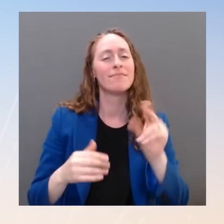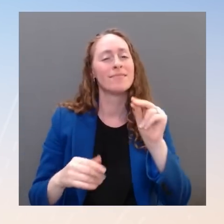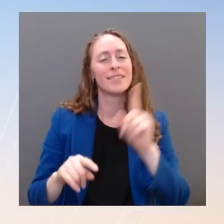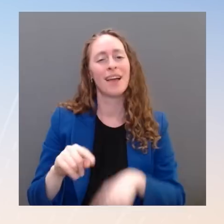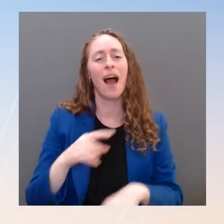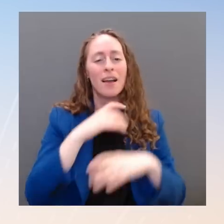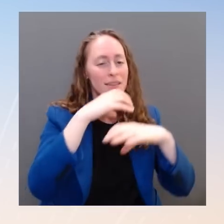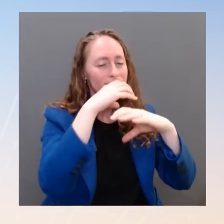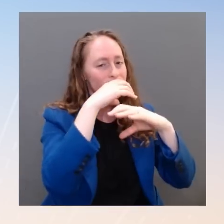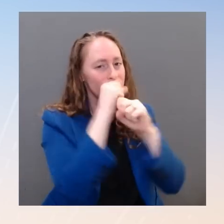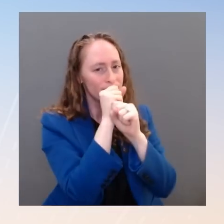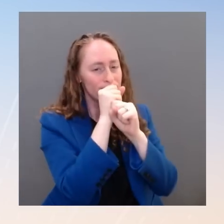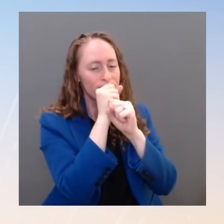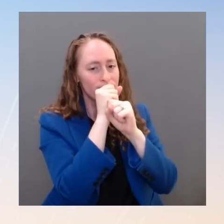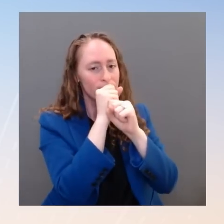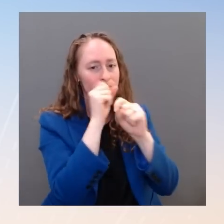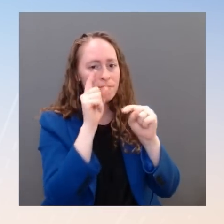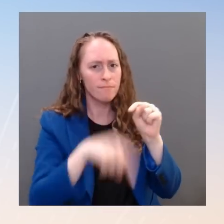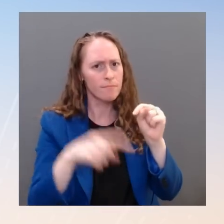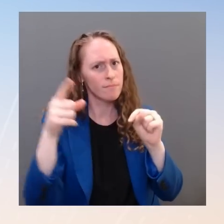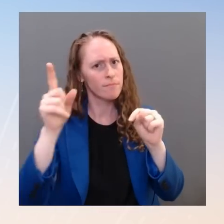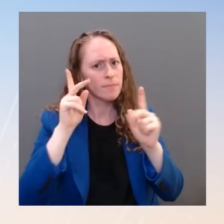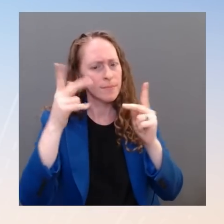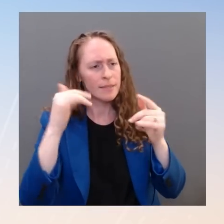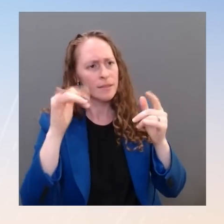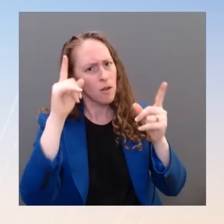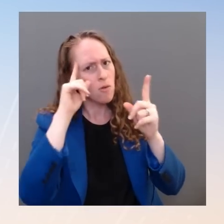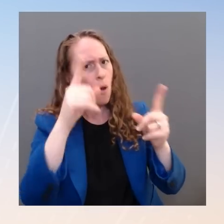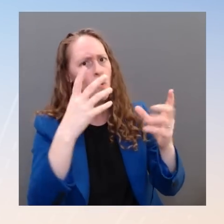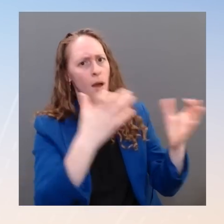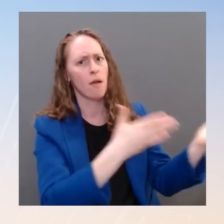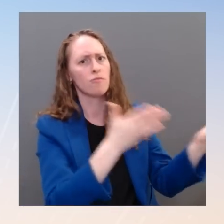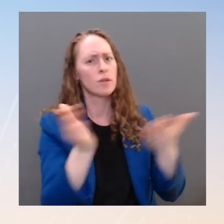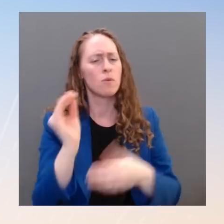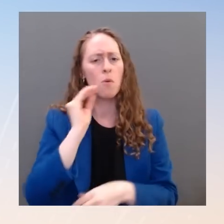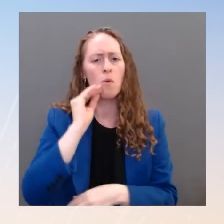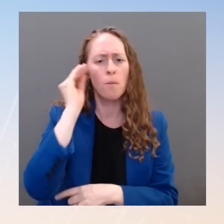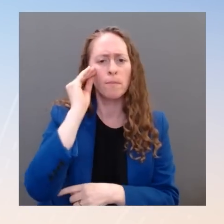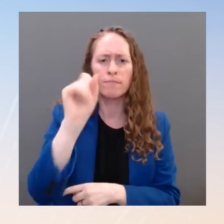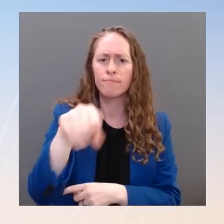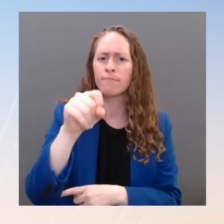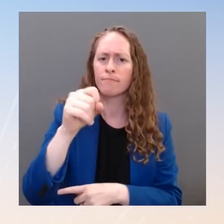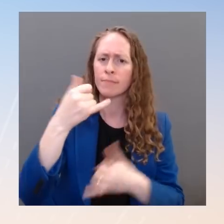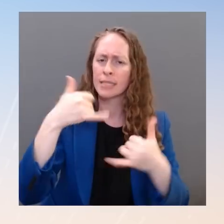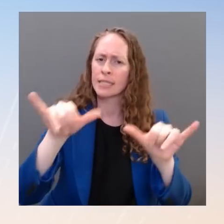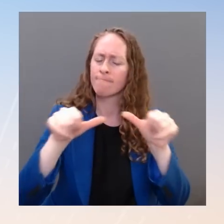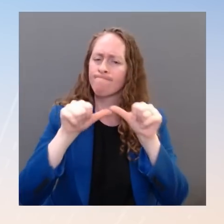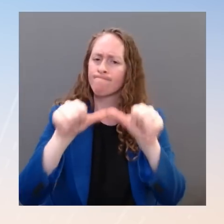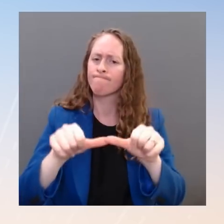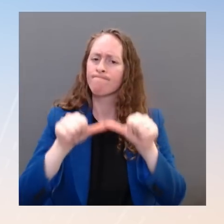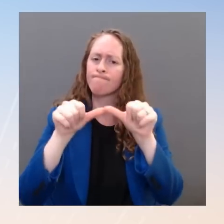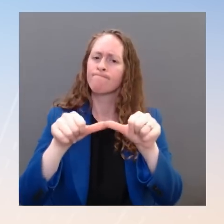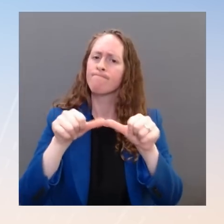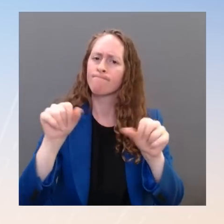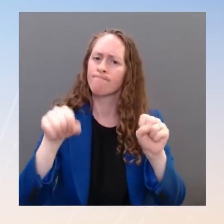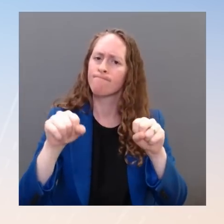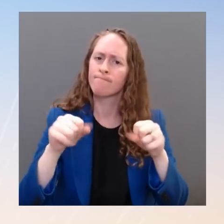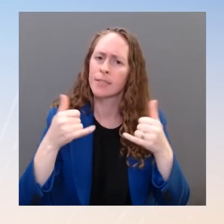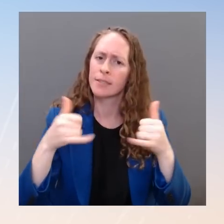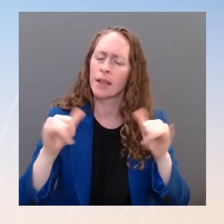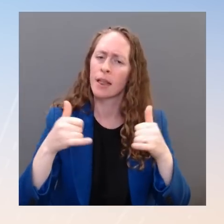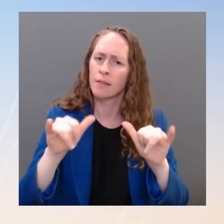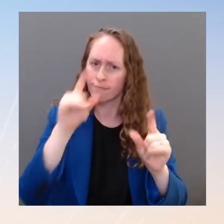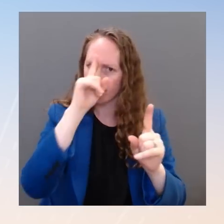him, we are going to continue to do everything possible to bring you home. Can you say whether there has been any progress made in the